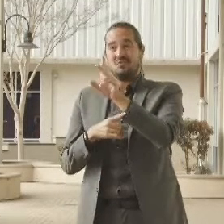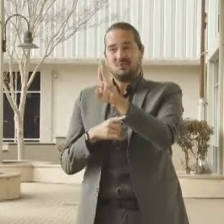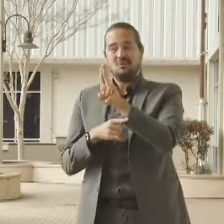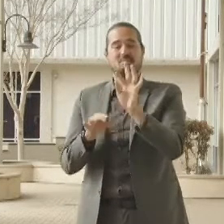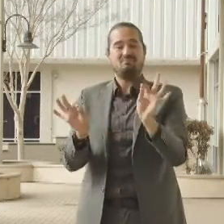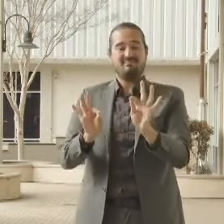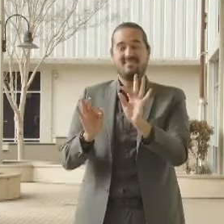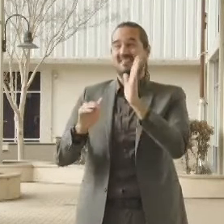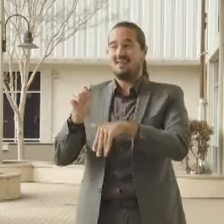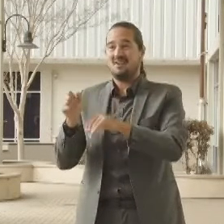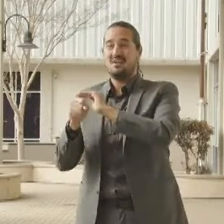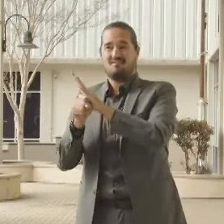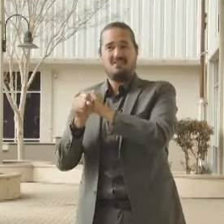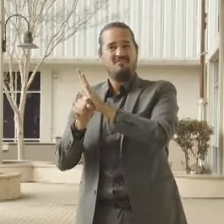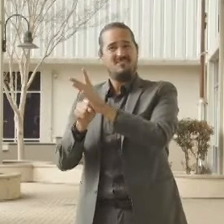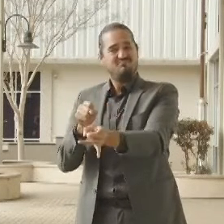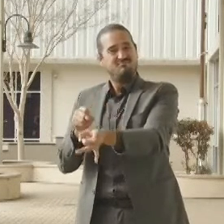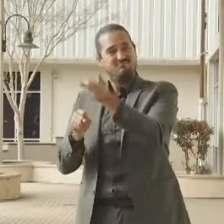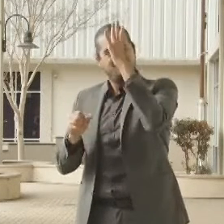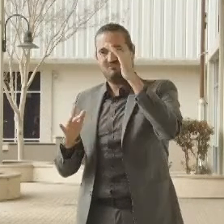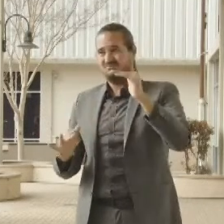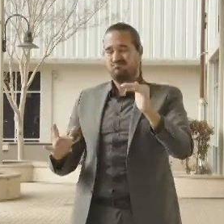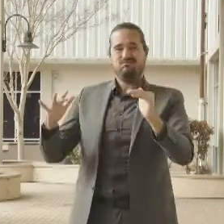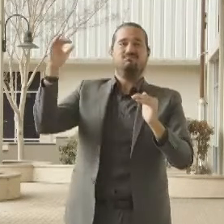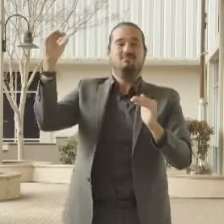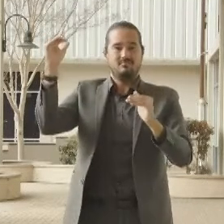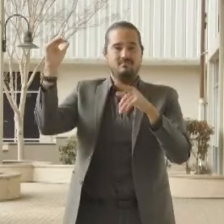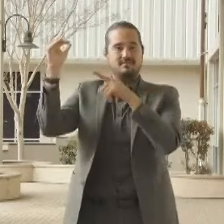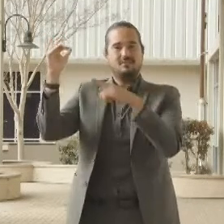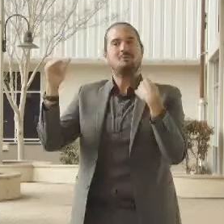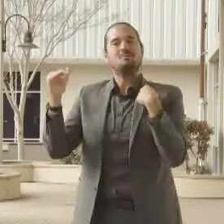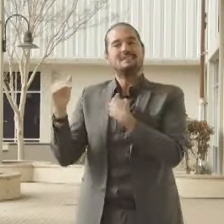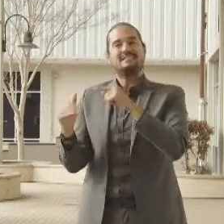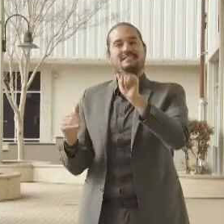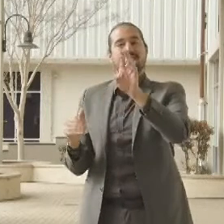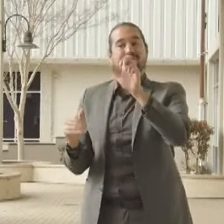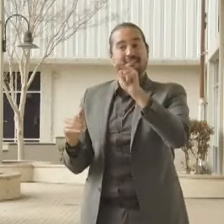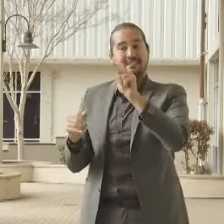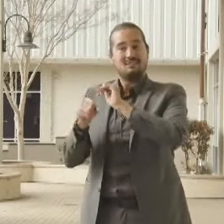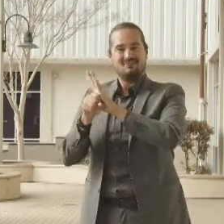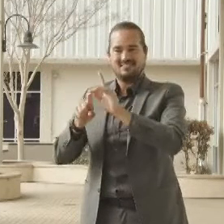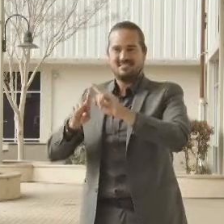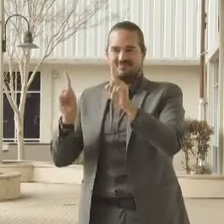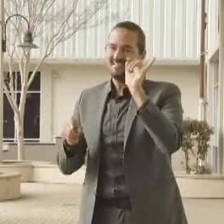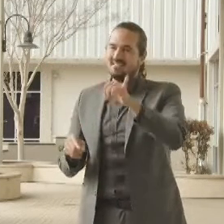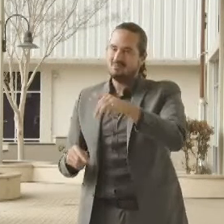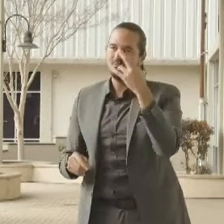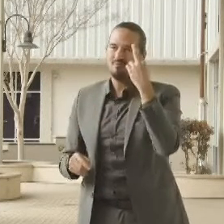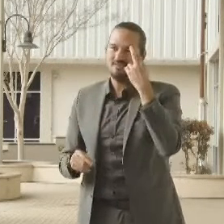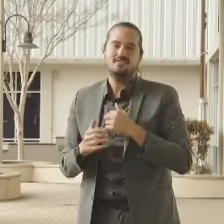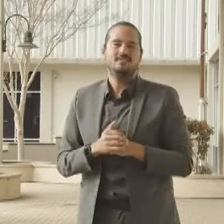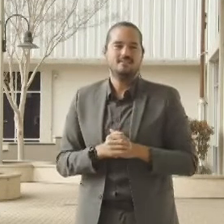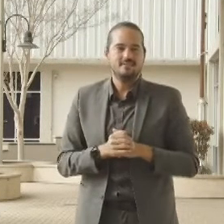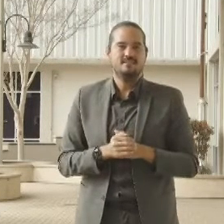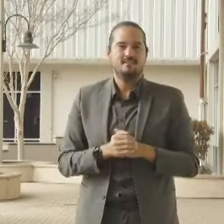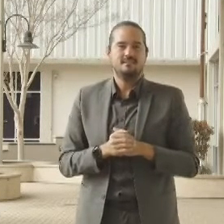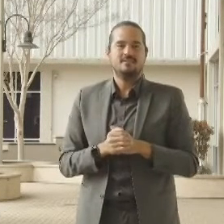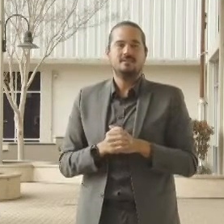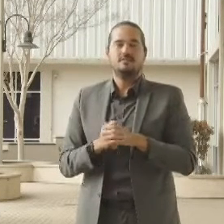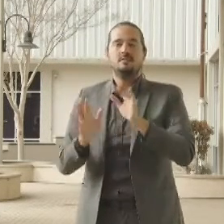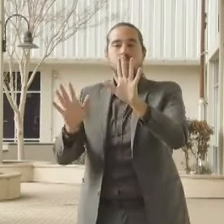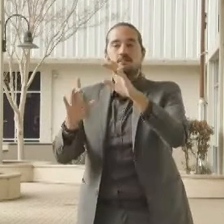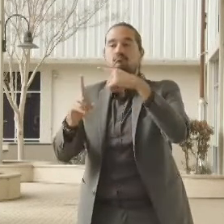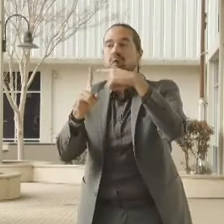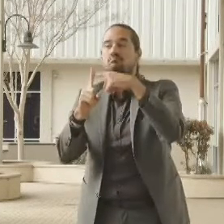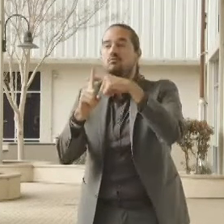to emphasize again, hopeful signs. The good news is that we know so much more